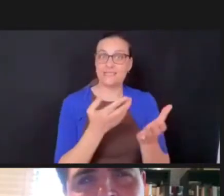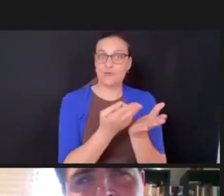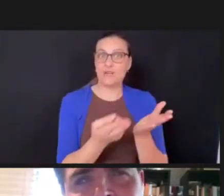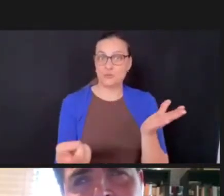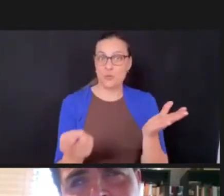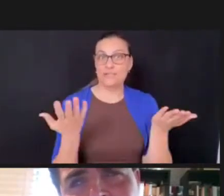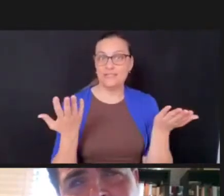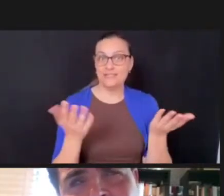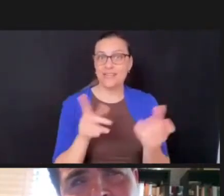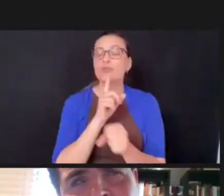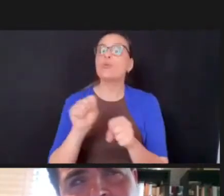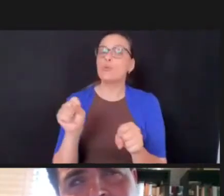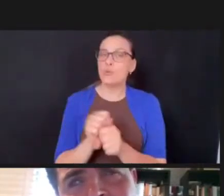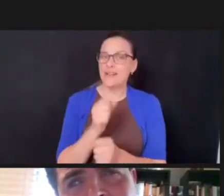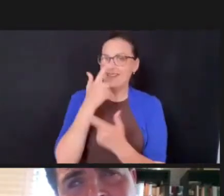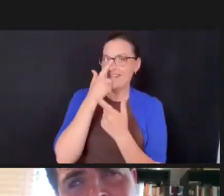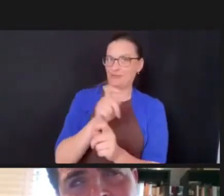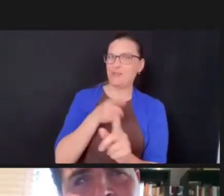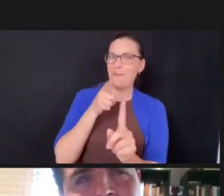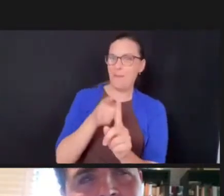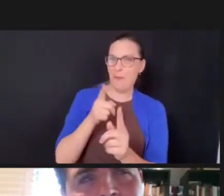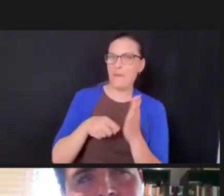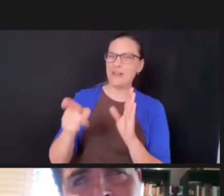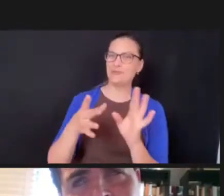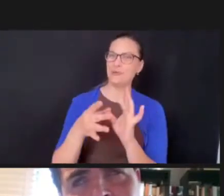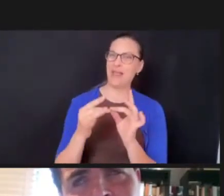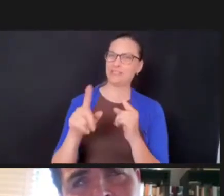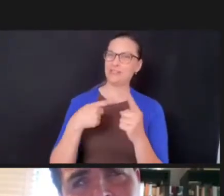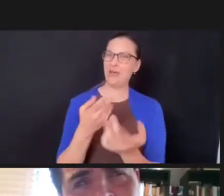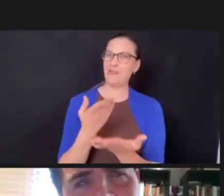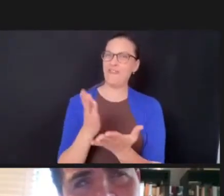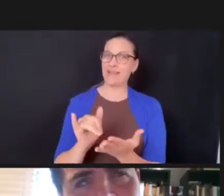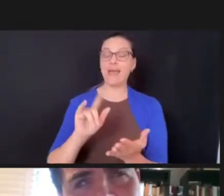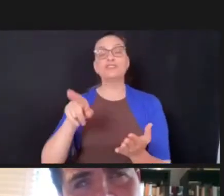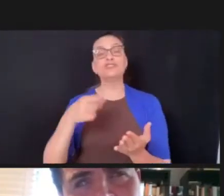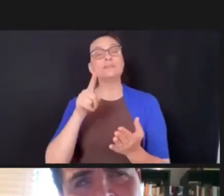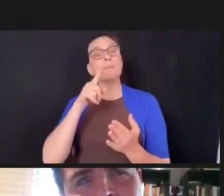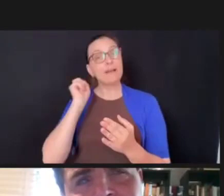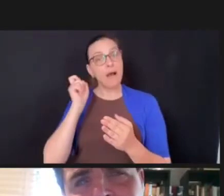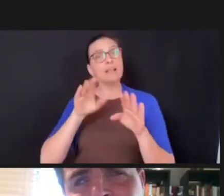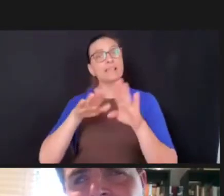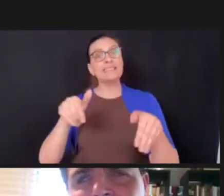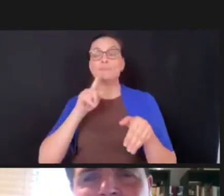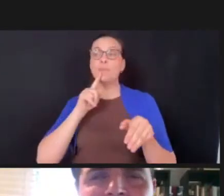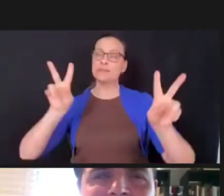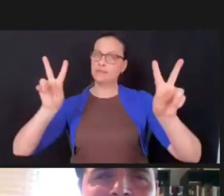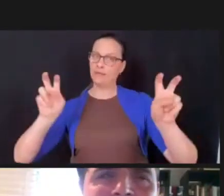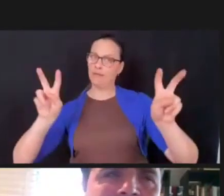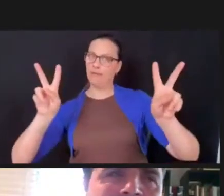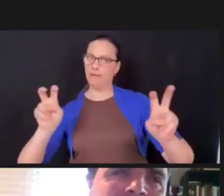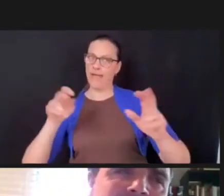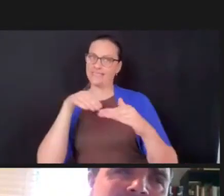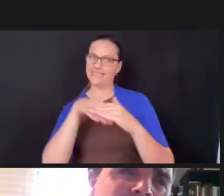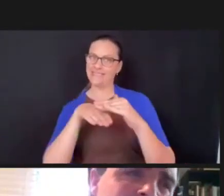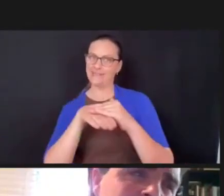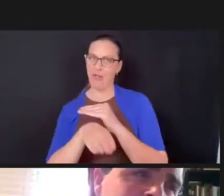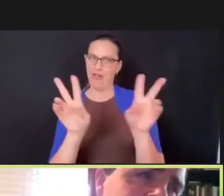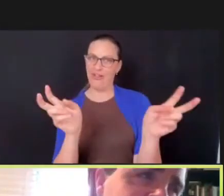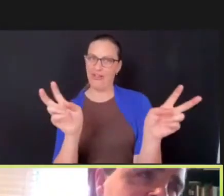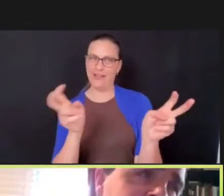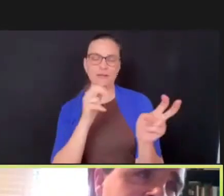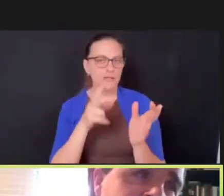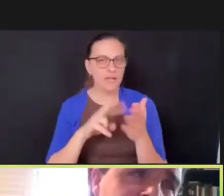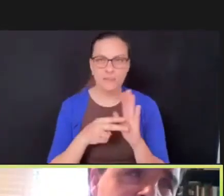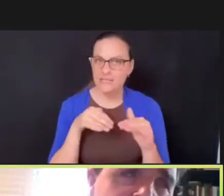that you were kind of mentioning about the fact that just because a system is quote unquote accessible doesn't mean it's accessible for everyone.